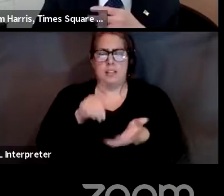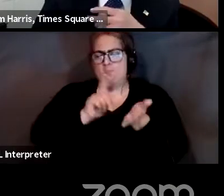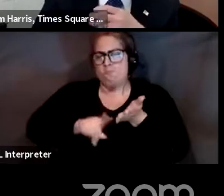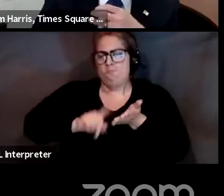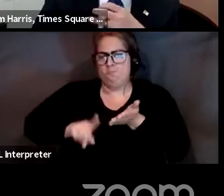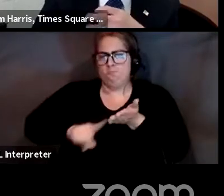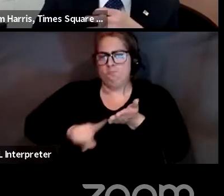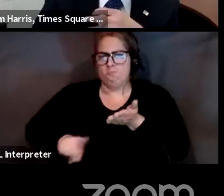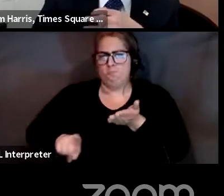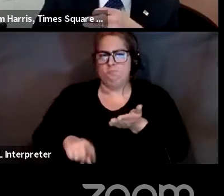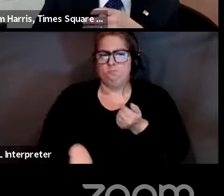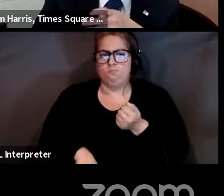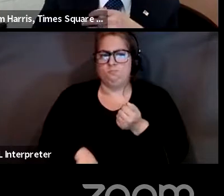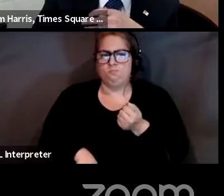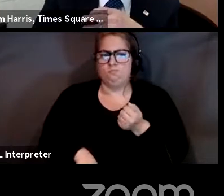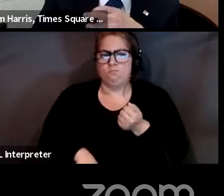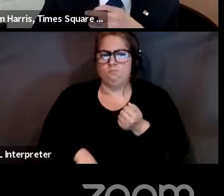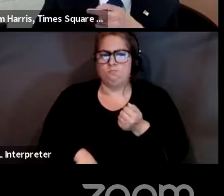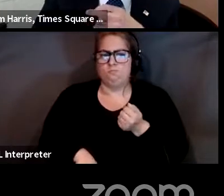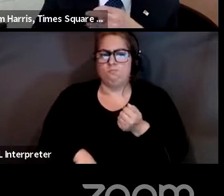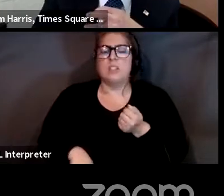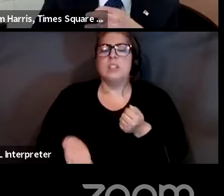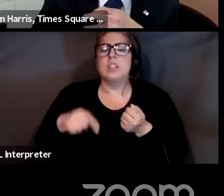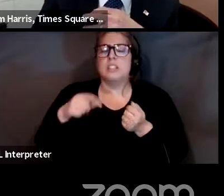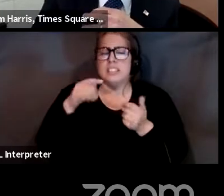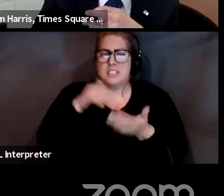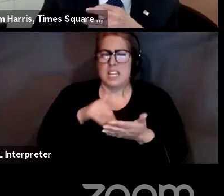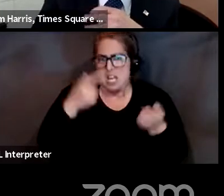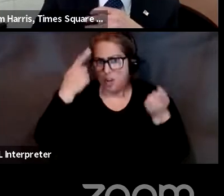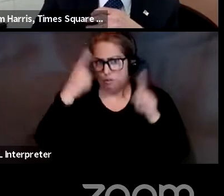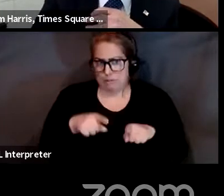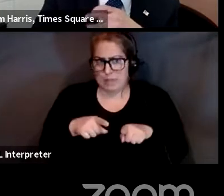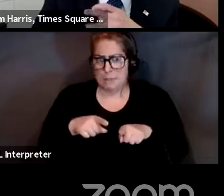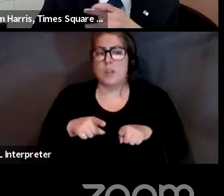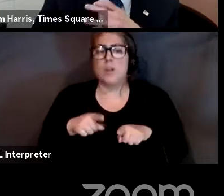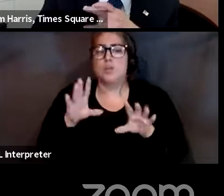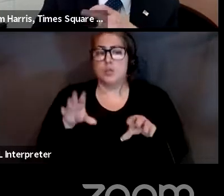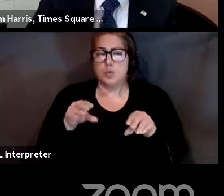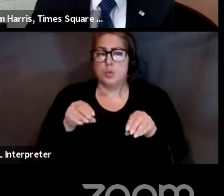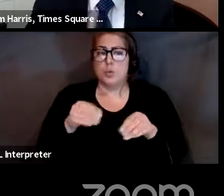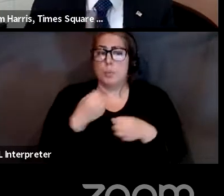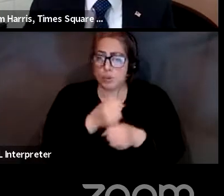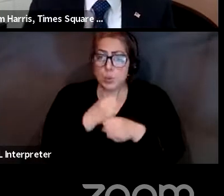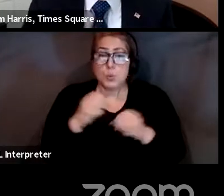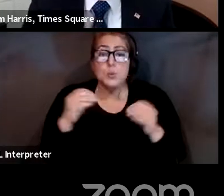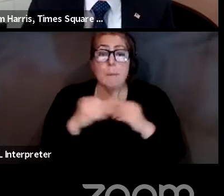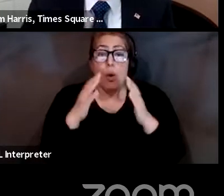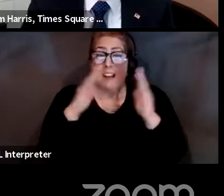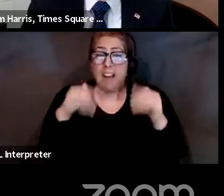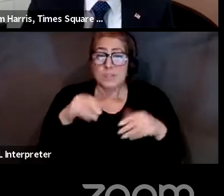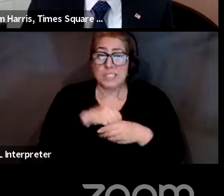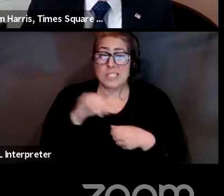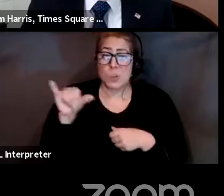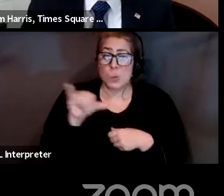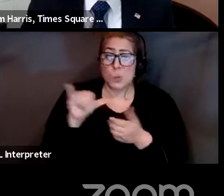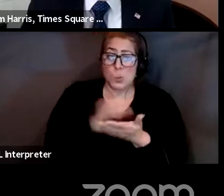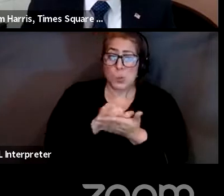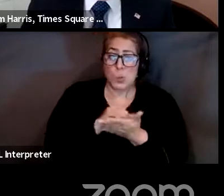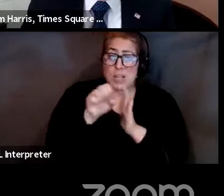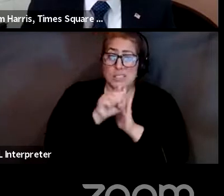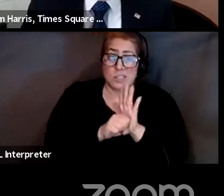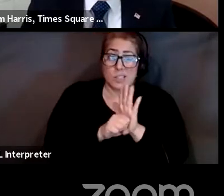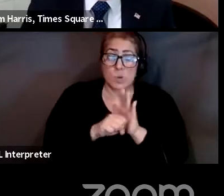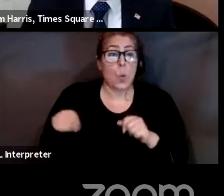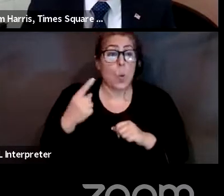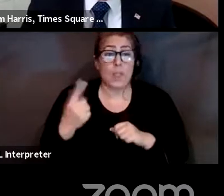two or three agreement, which was a type of agreement to produce more supportive housing in New York State. Only 5% of people housed in